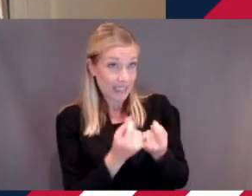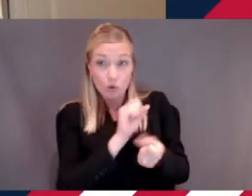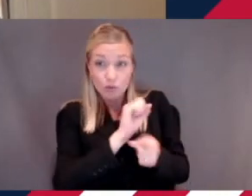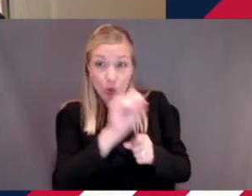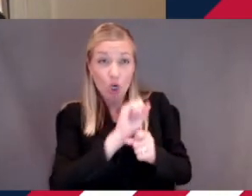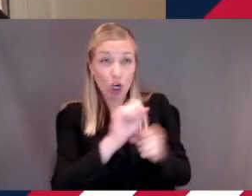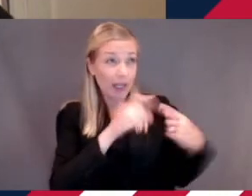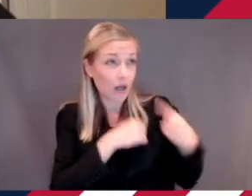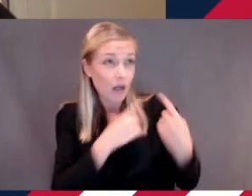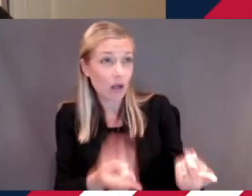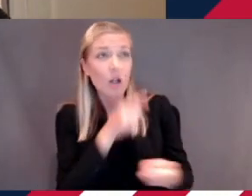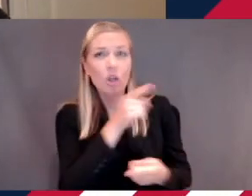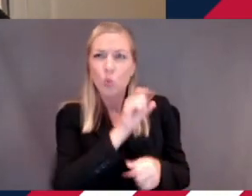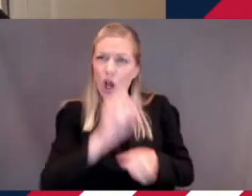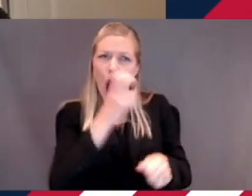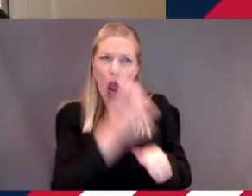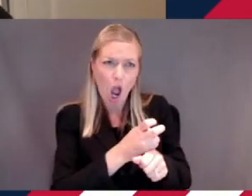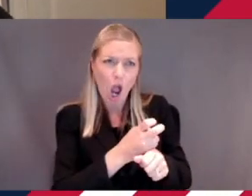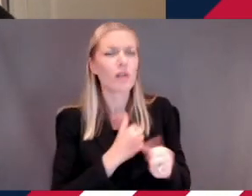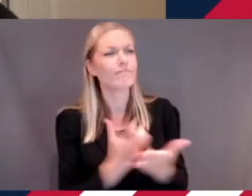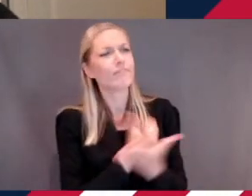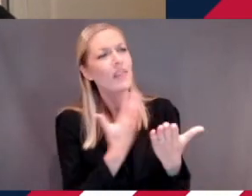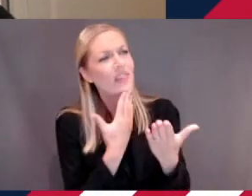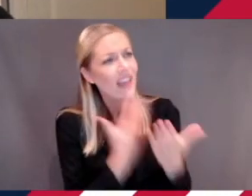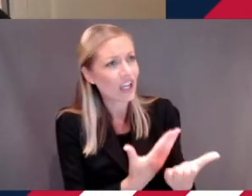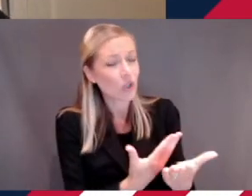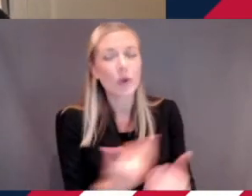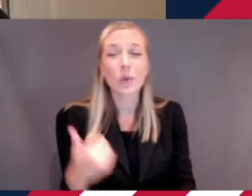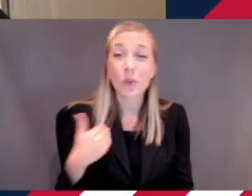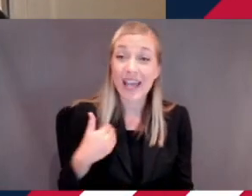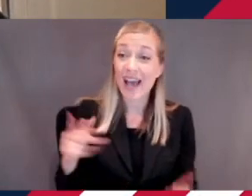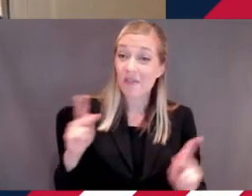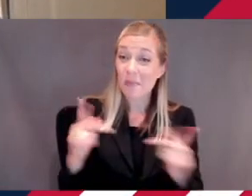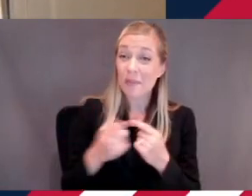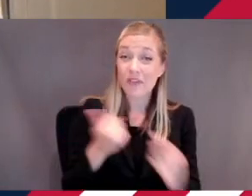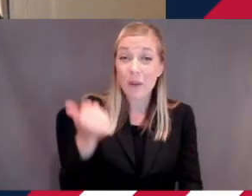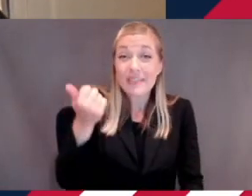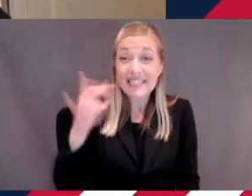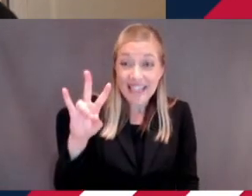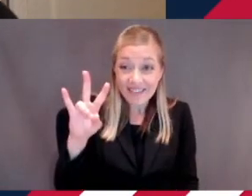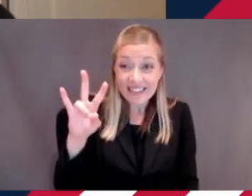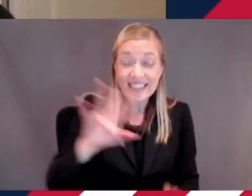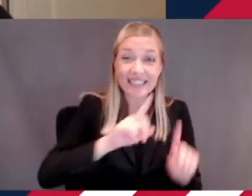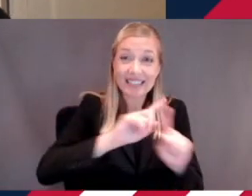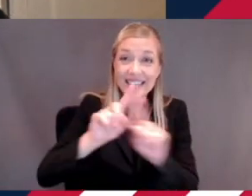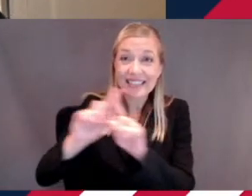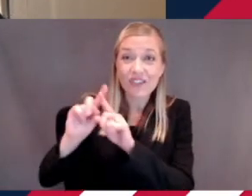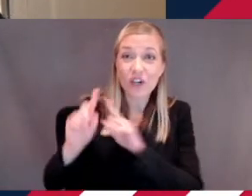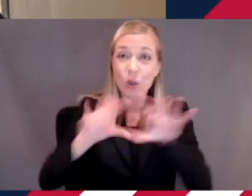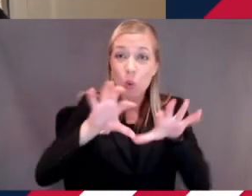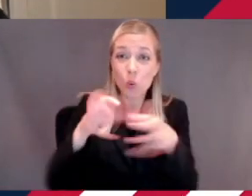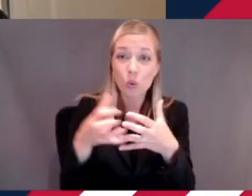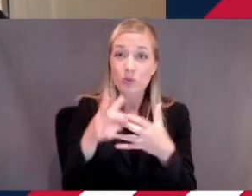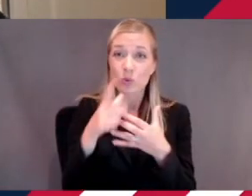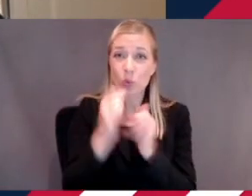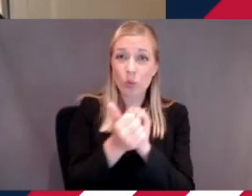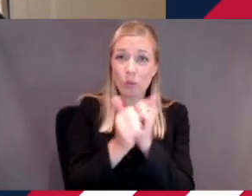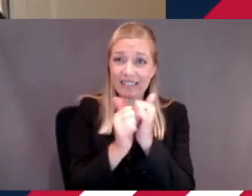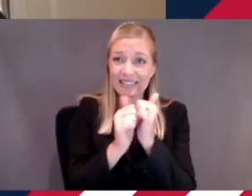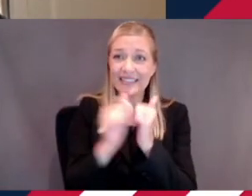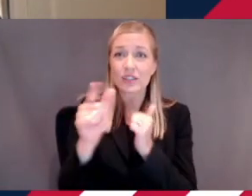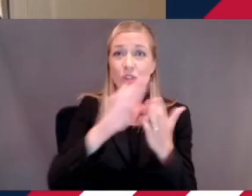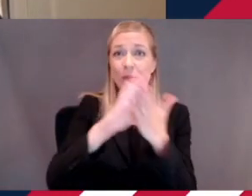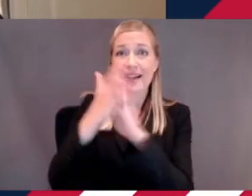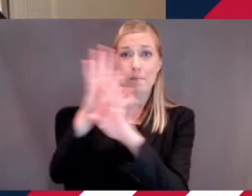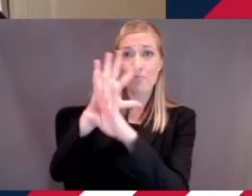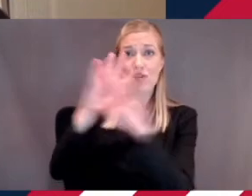have representatives from 17 campaigns on the coordinated committee, because Joe Biden understood